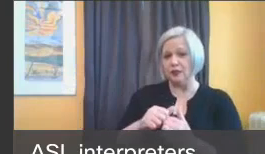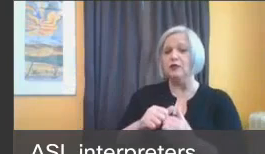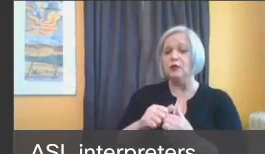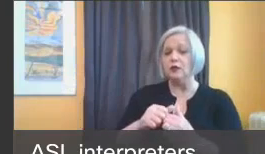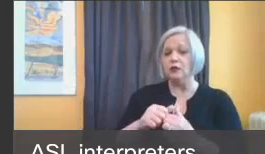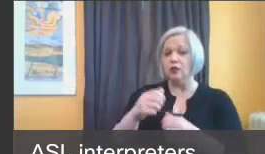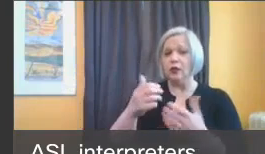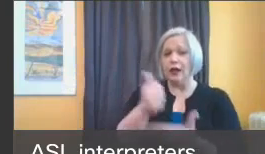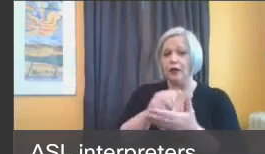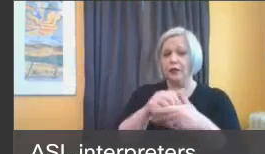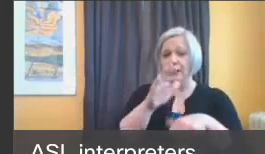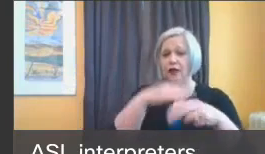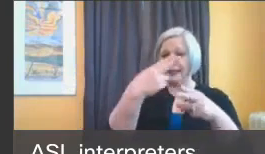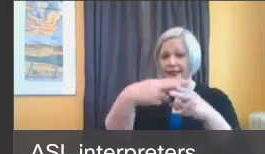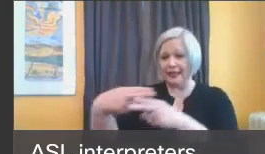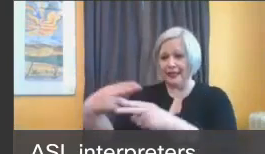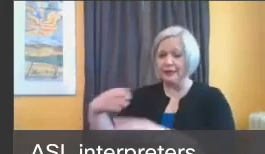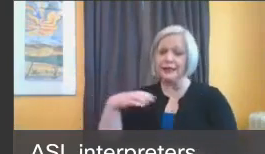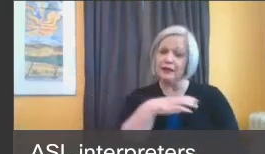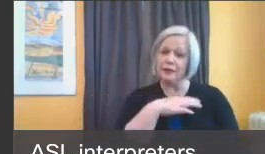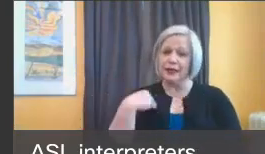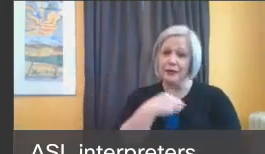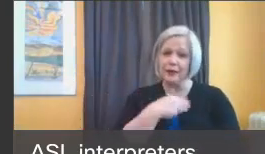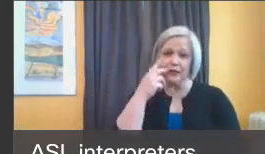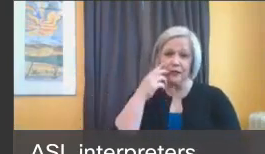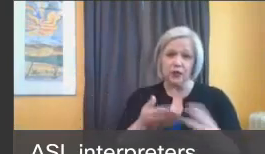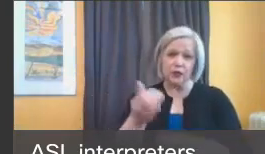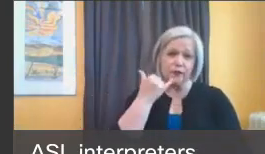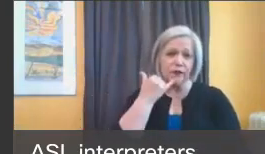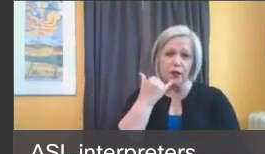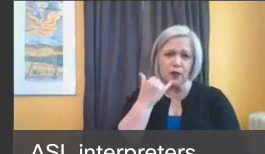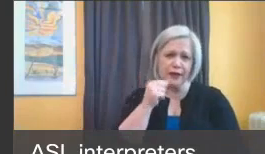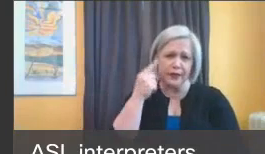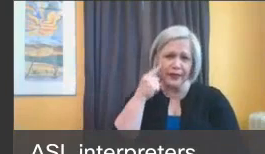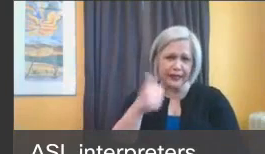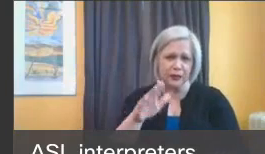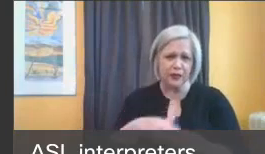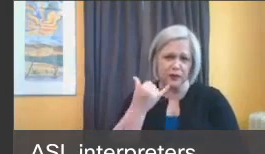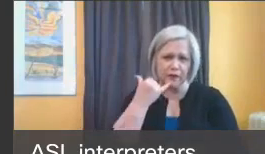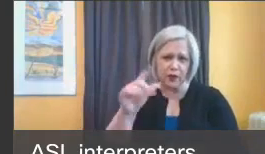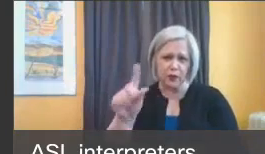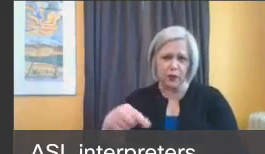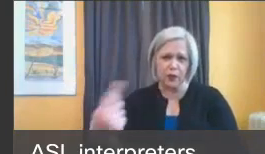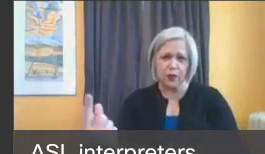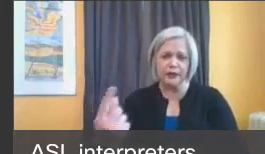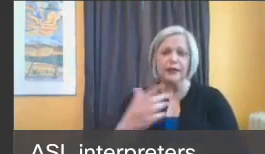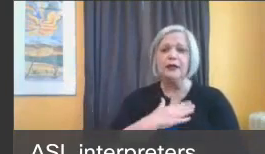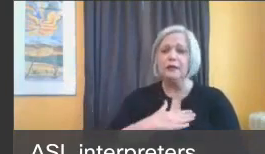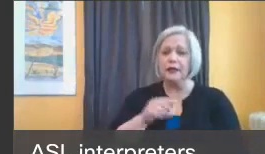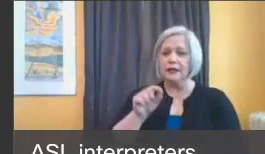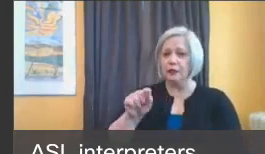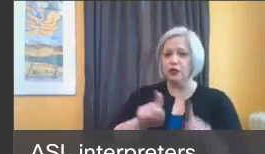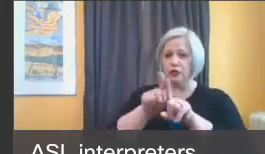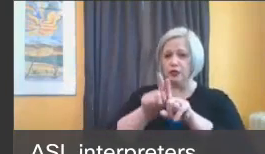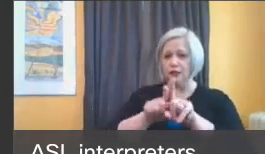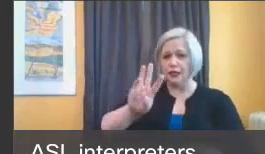call. Committee members, if you are joining by phone, which I don't think anybody is, but if somebody is, please press star